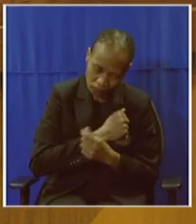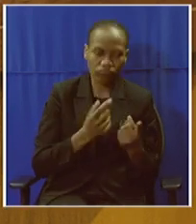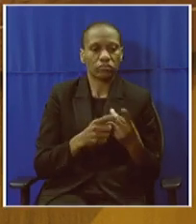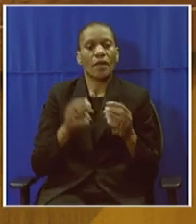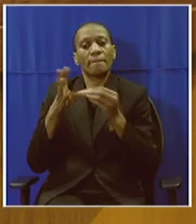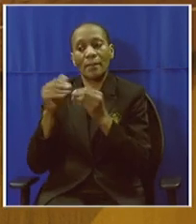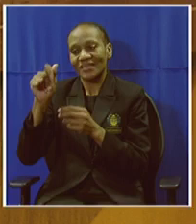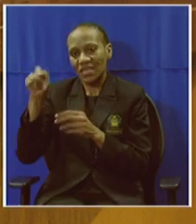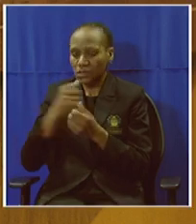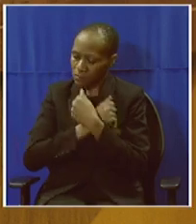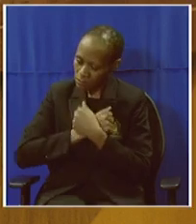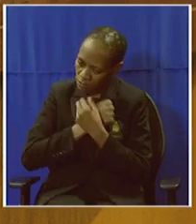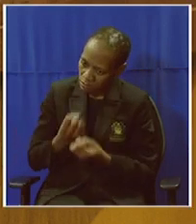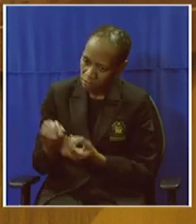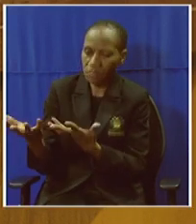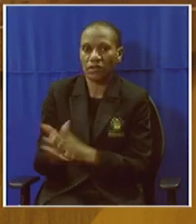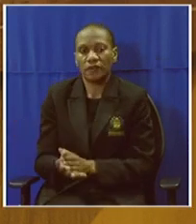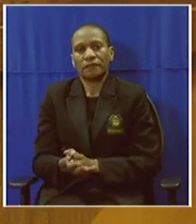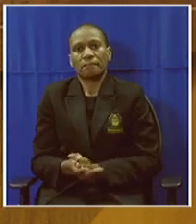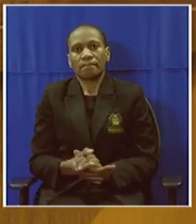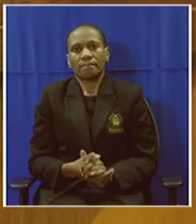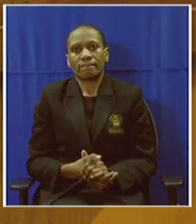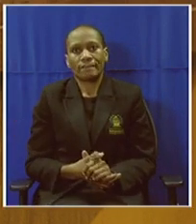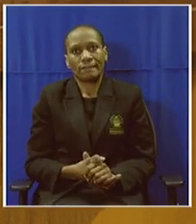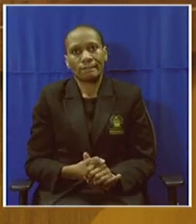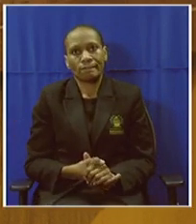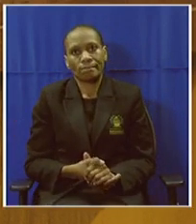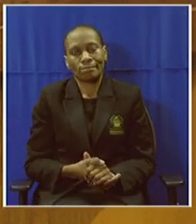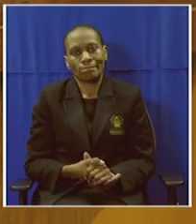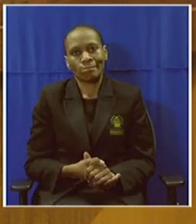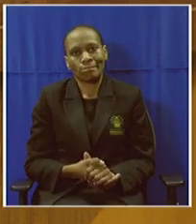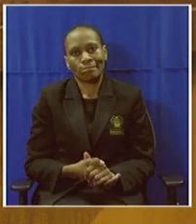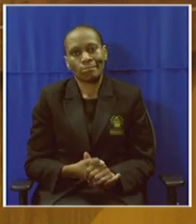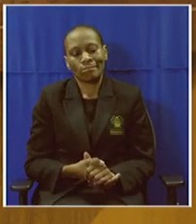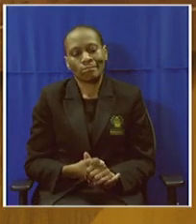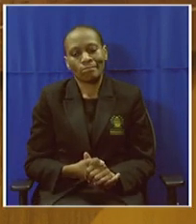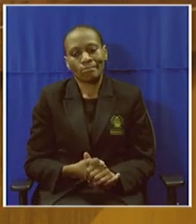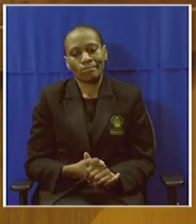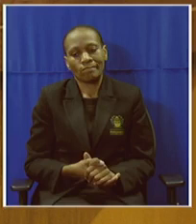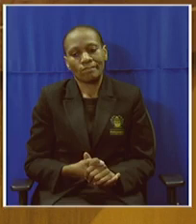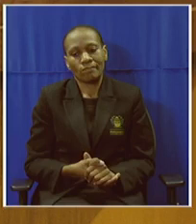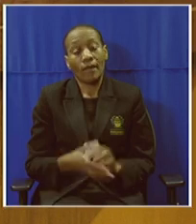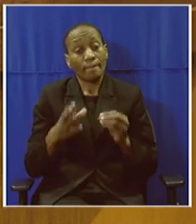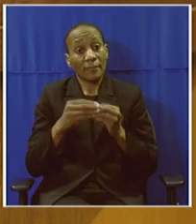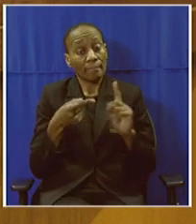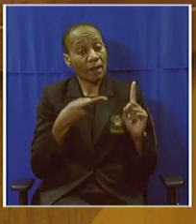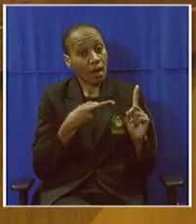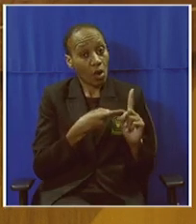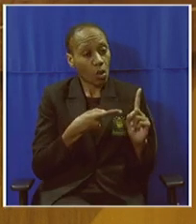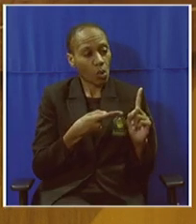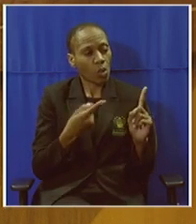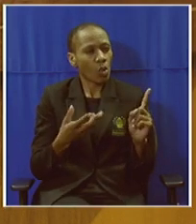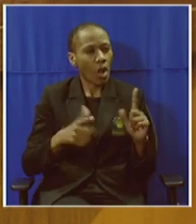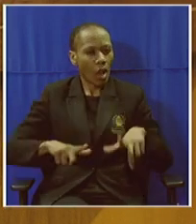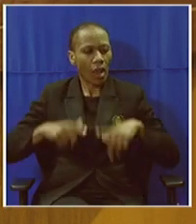the ANC. We hope that all South Africans will embody the very principles that Honorable Hlongwa embodied in her